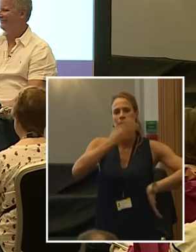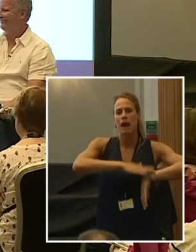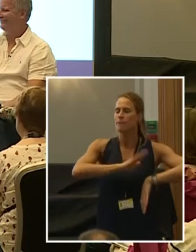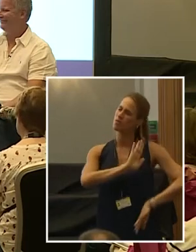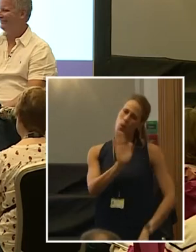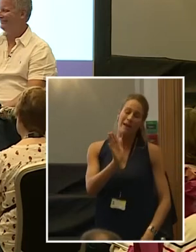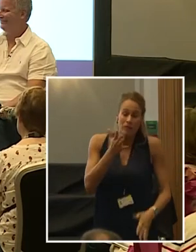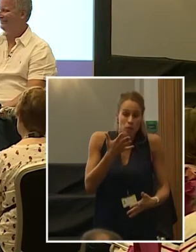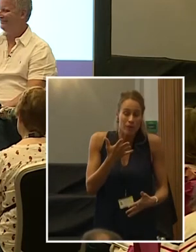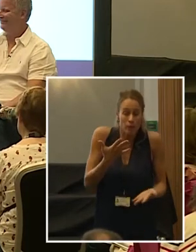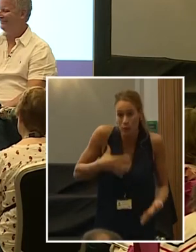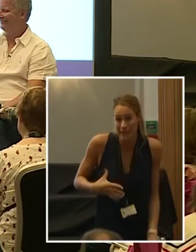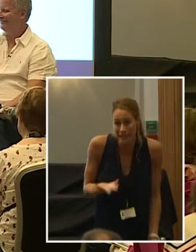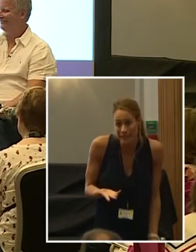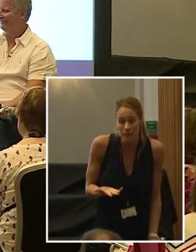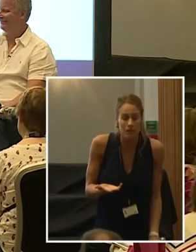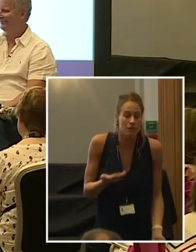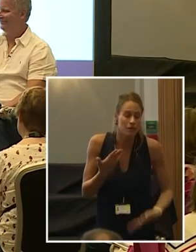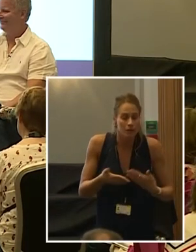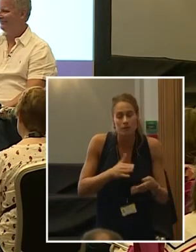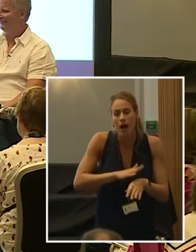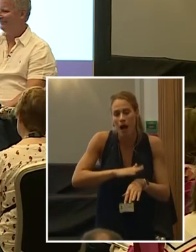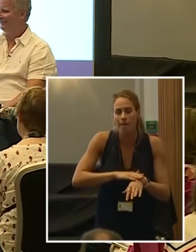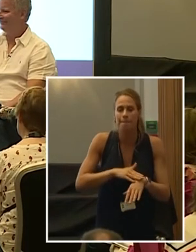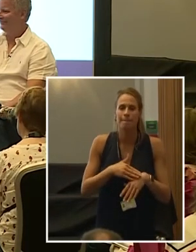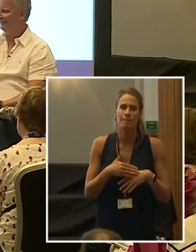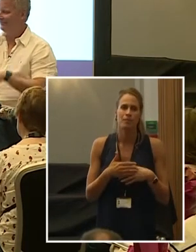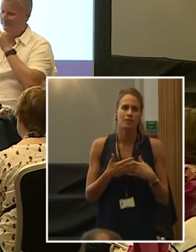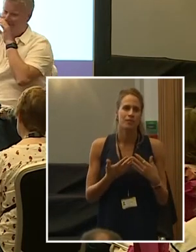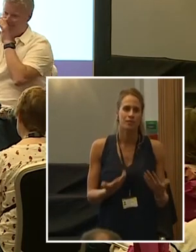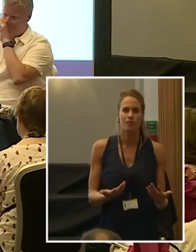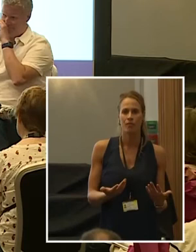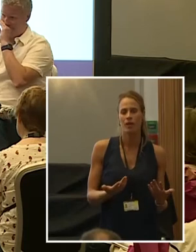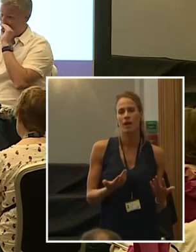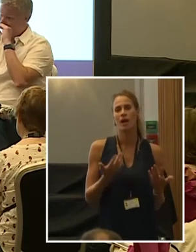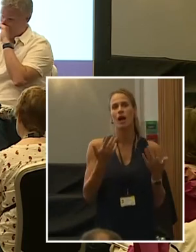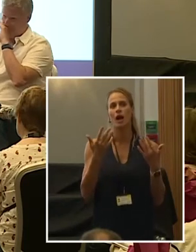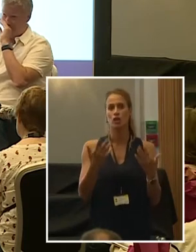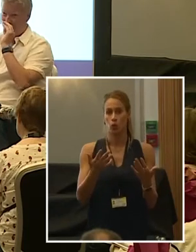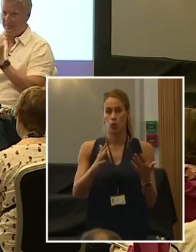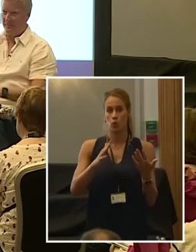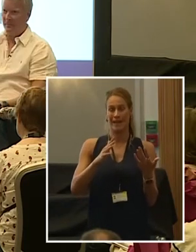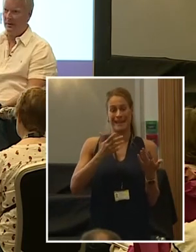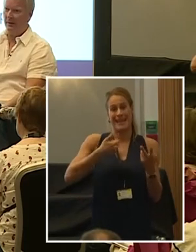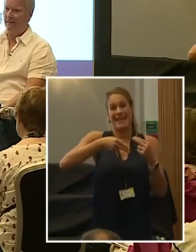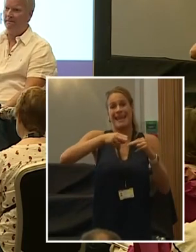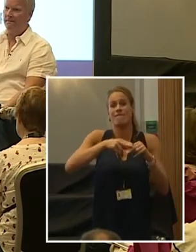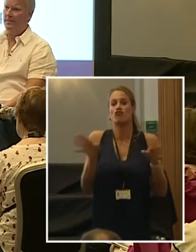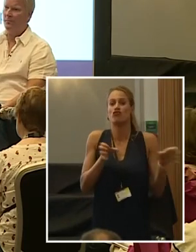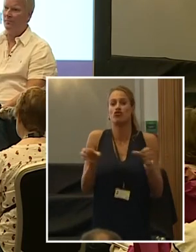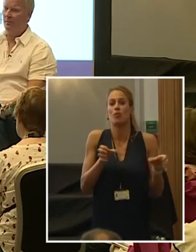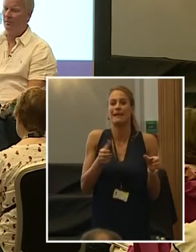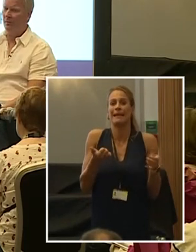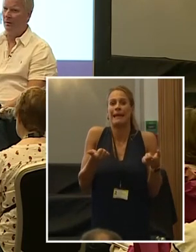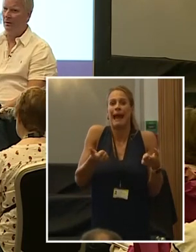that's fine. And if there is a time constraint, if the recruitment of the study is going to end soon, we're definitely going to